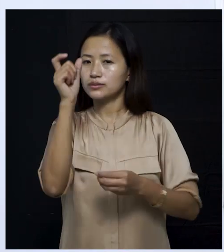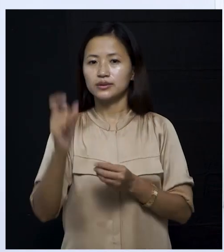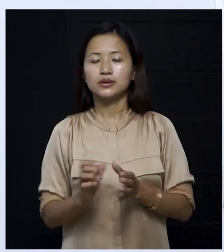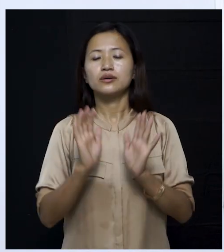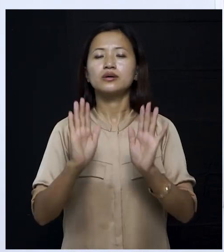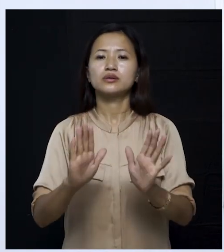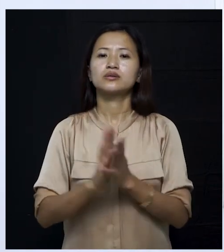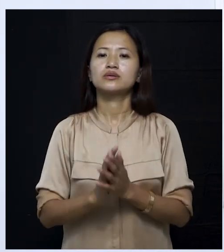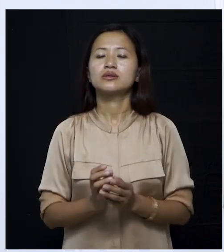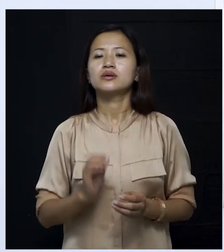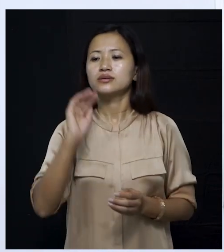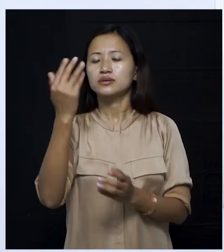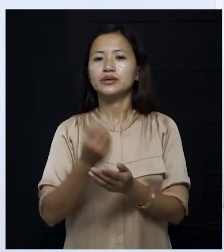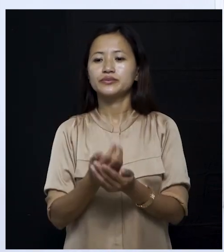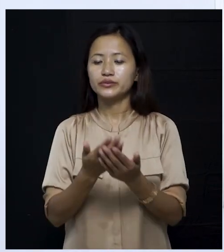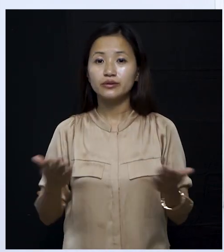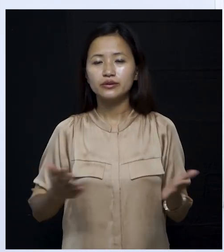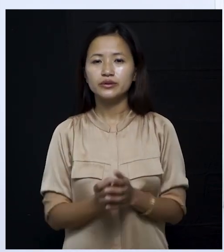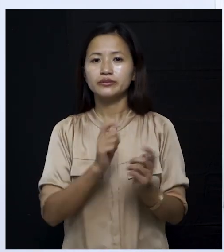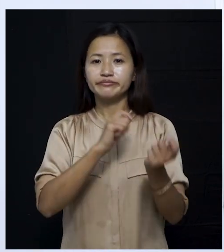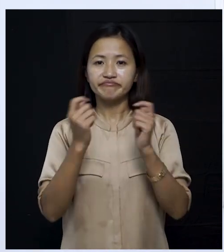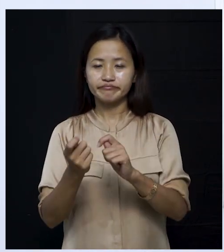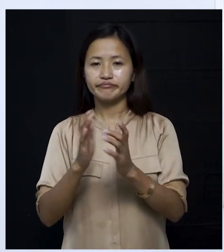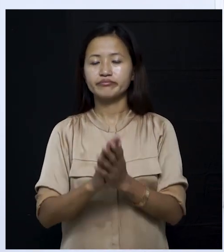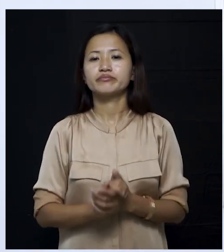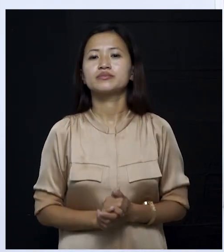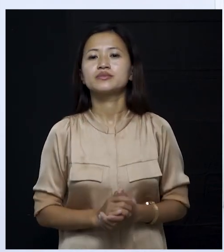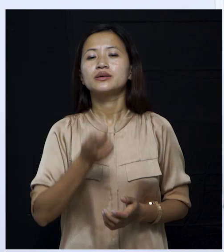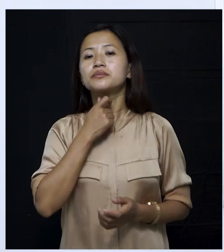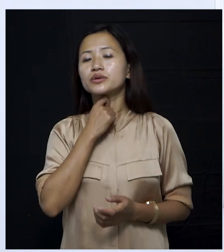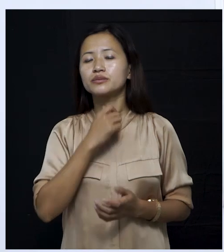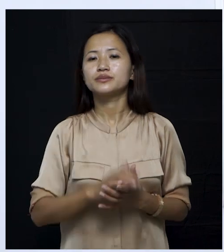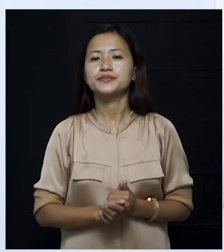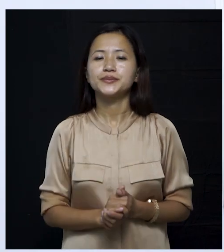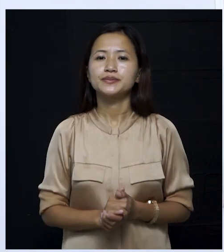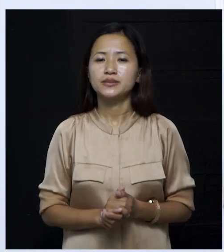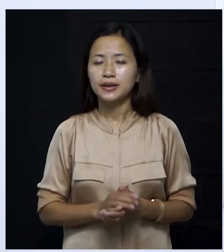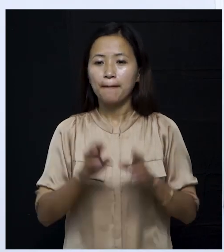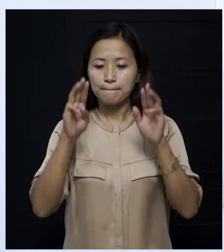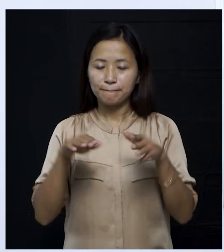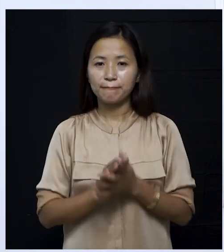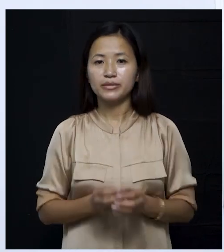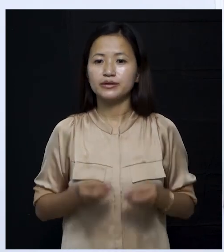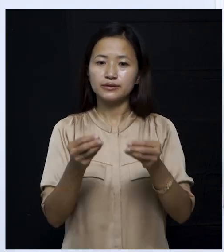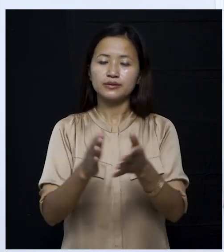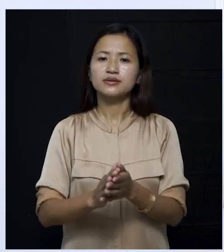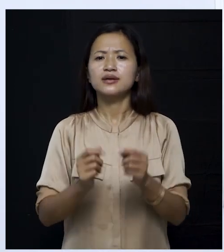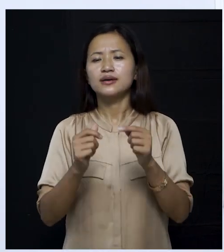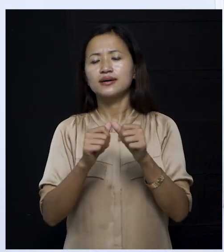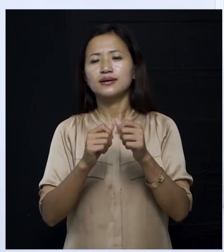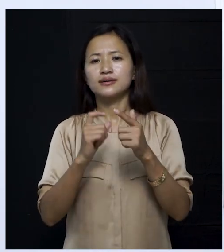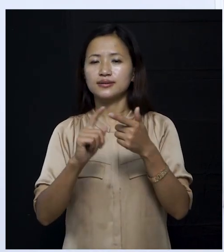he has to give something in return. Okay, he has to give a promise, and that is he will give some of his